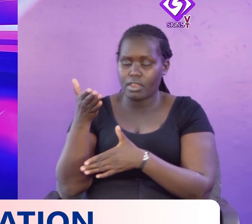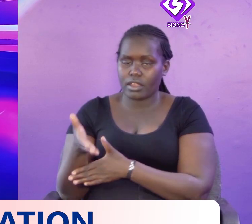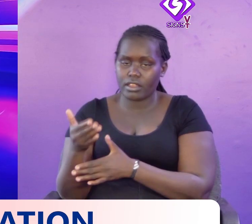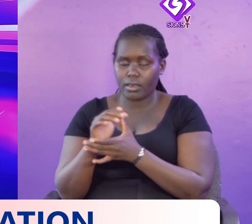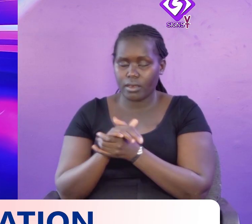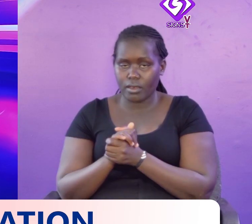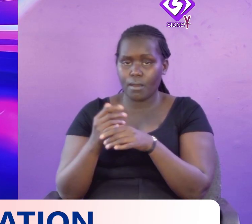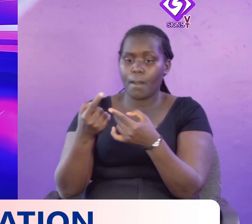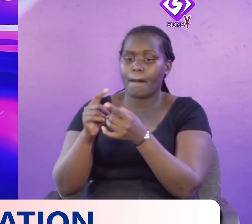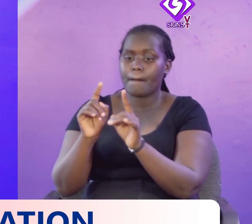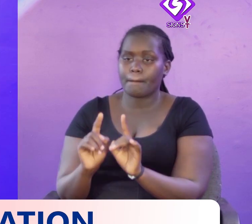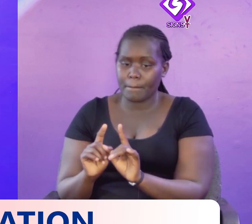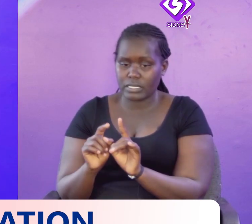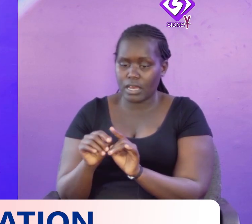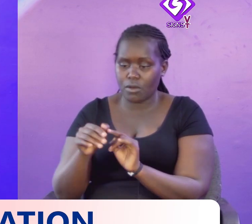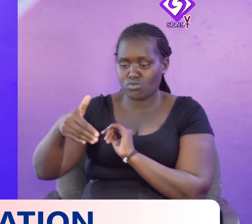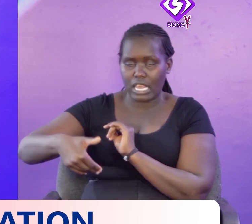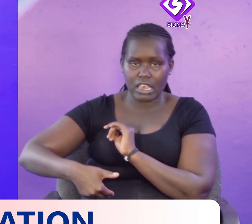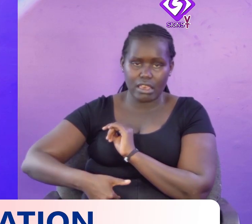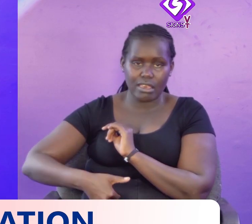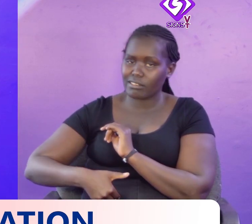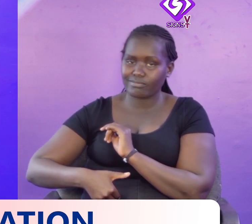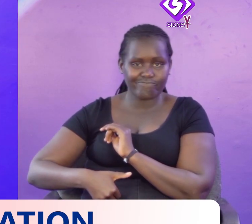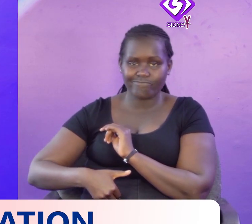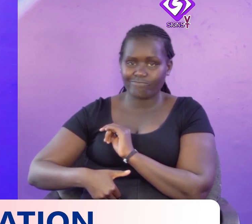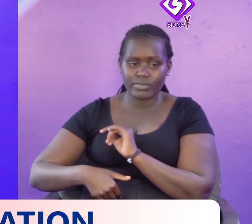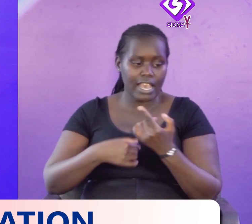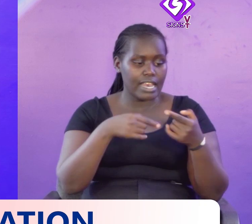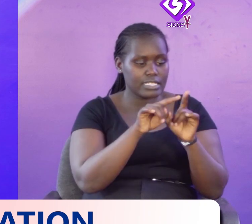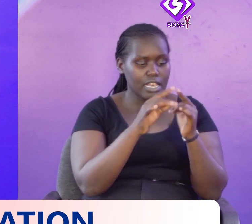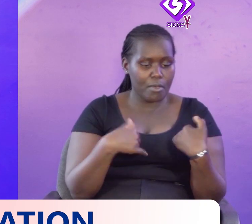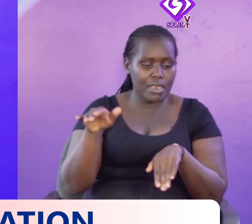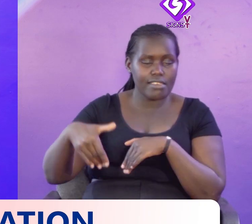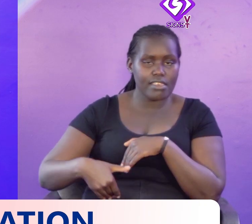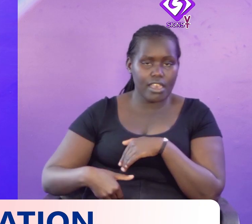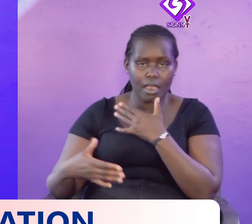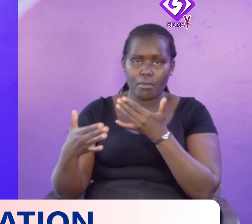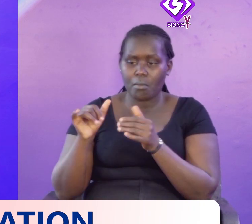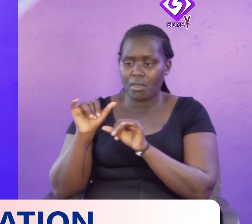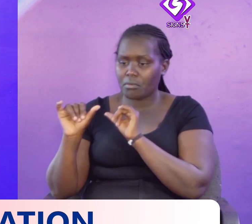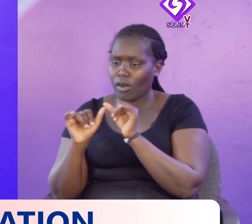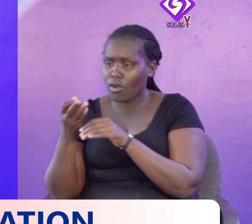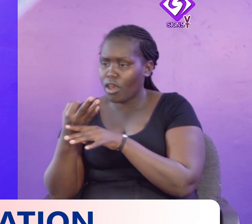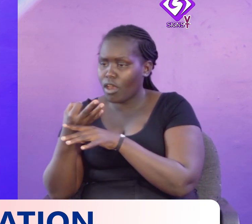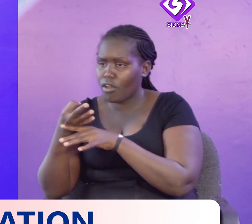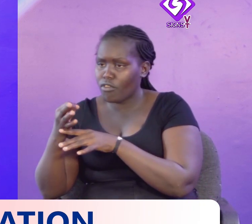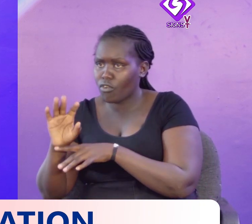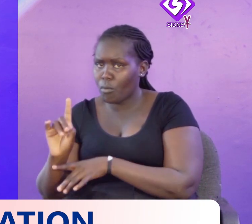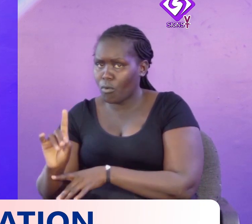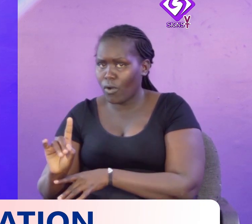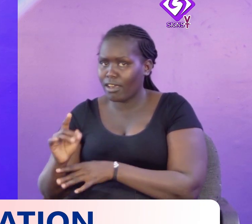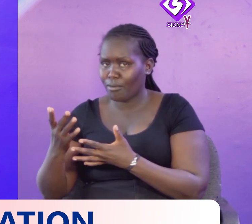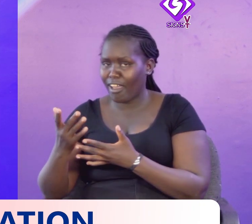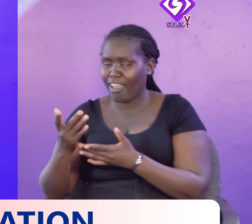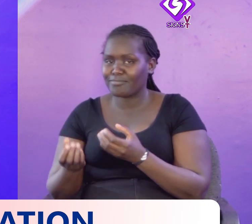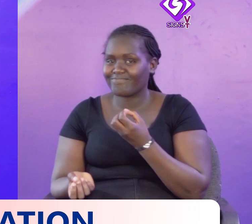there, but I was much, much younger. I was also very young. I must have been around Form 1. I was in Cabernet High